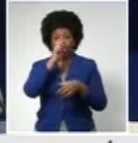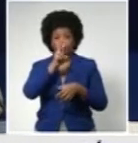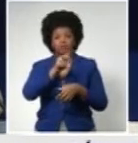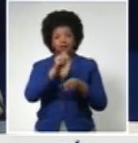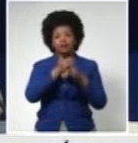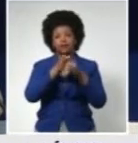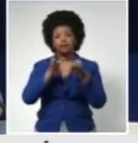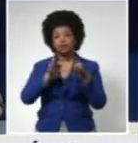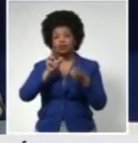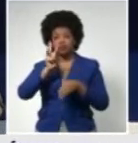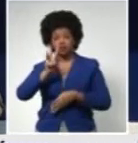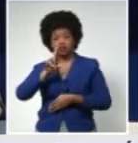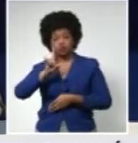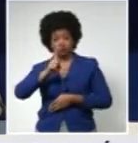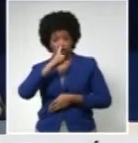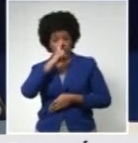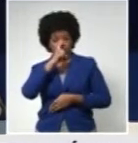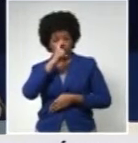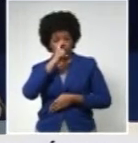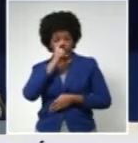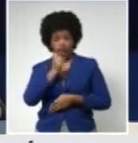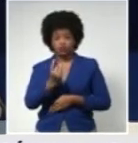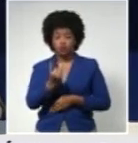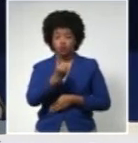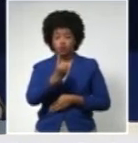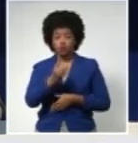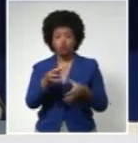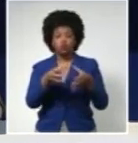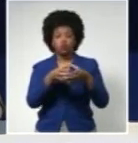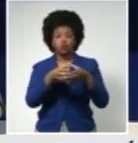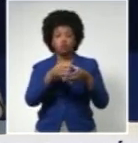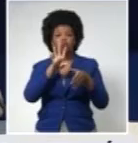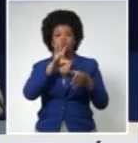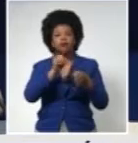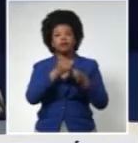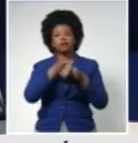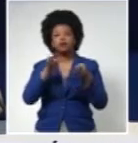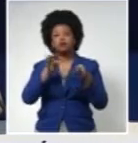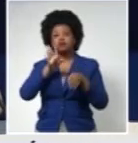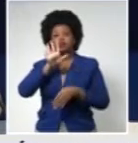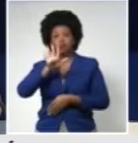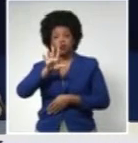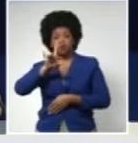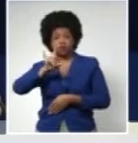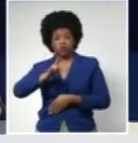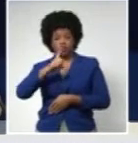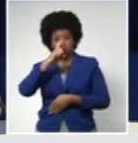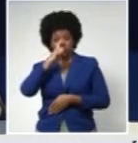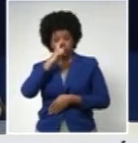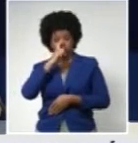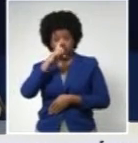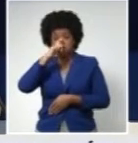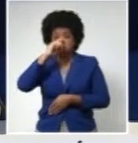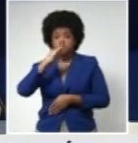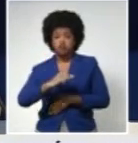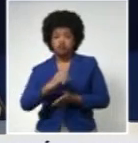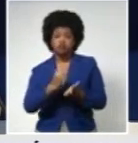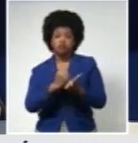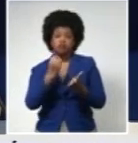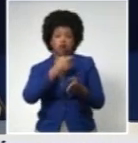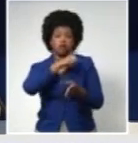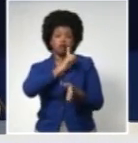the number of 249 children who have tested positive in Cuba, and